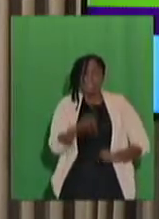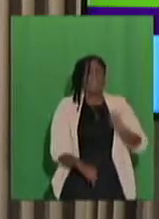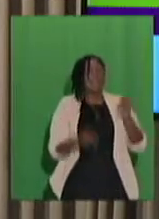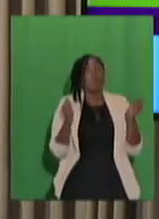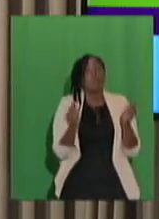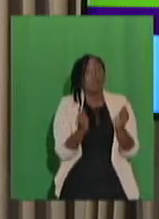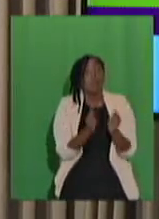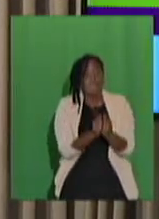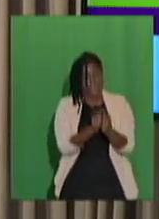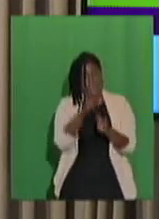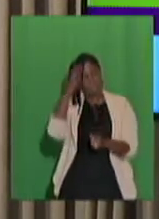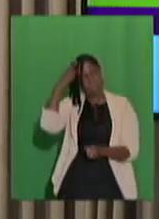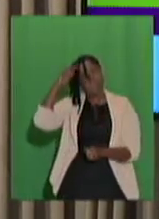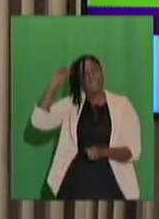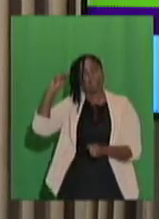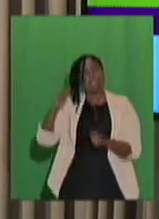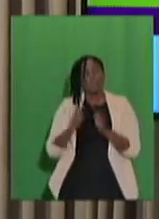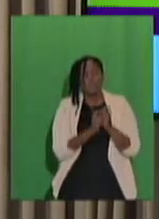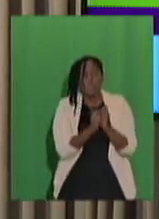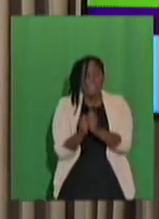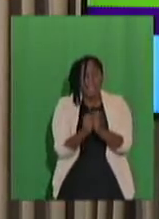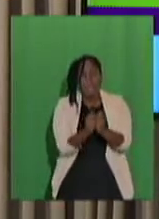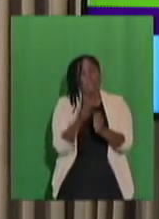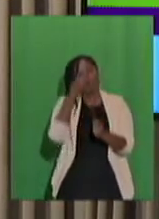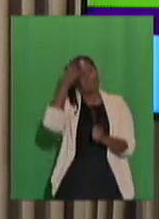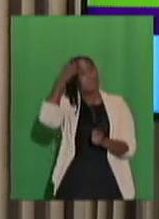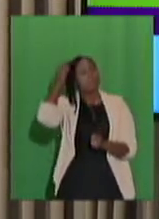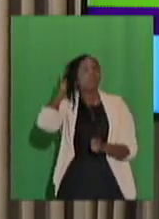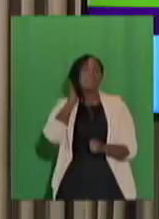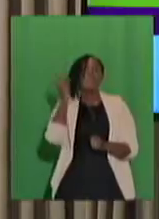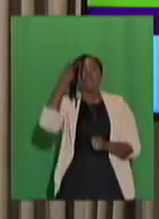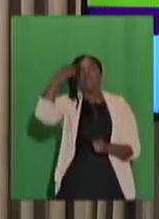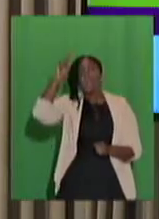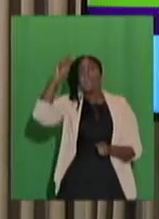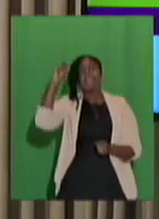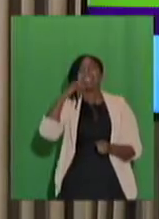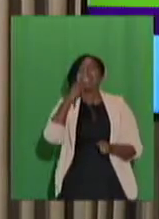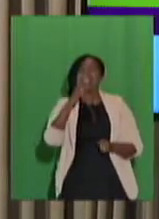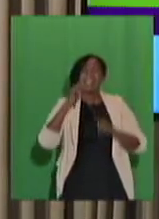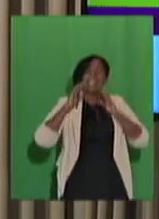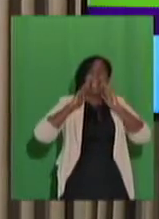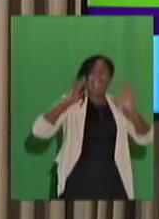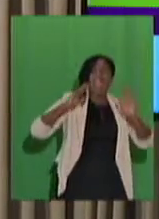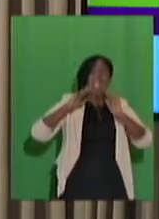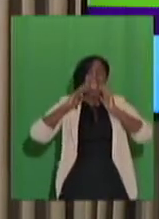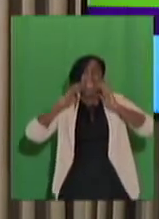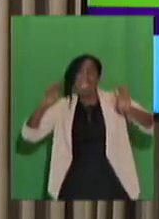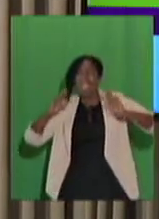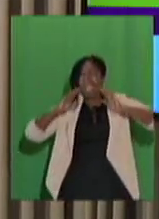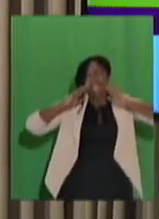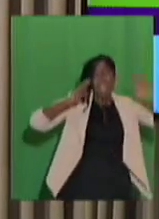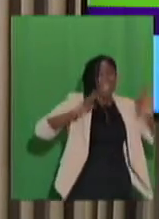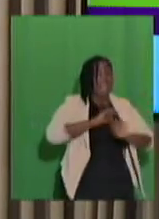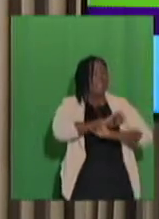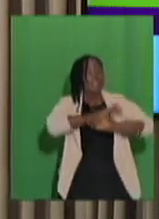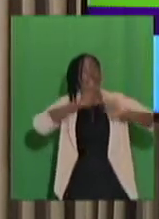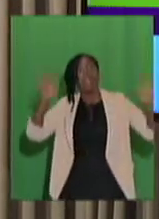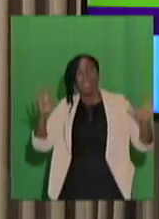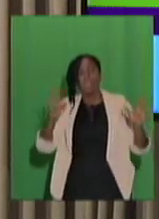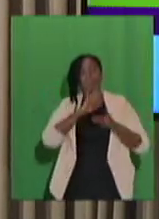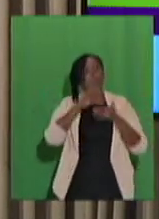Minister. The Prime Minister has issued a clarion call, as clear as